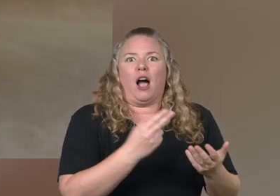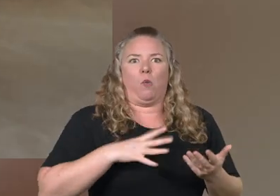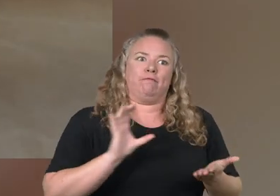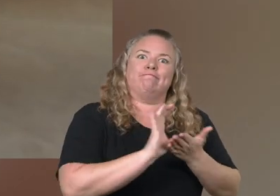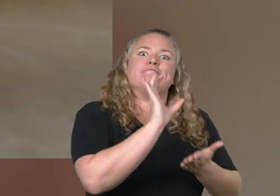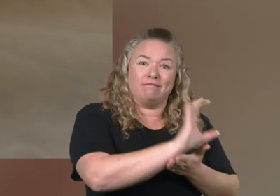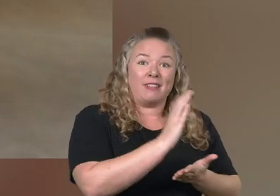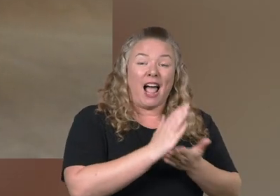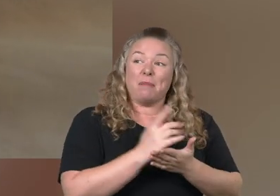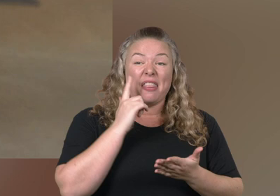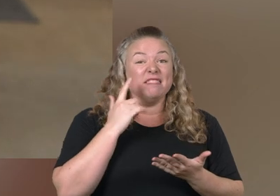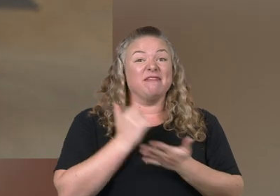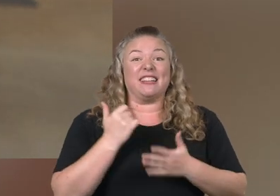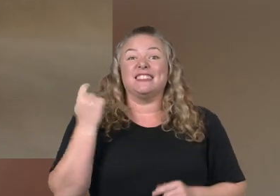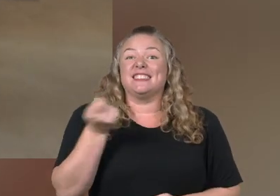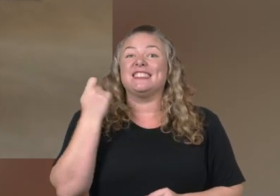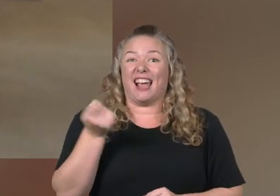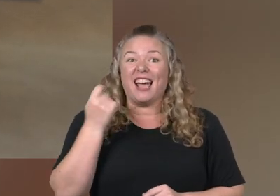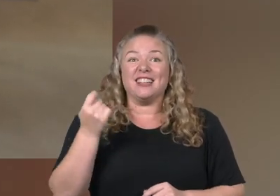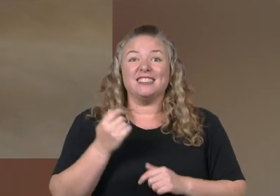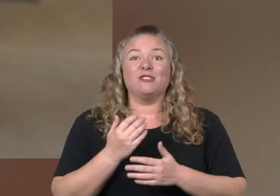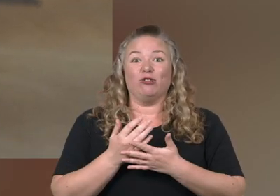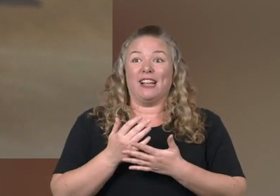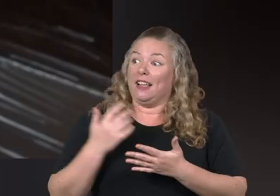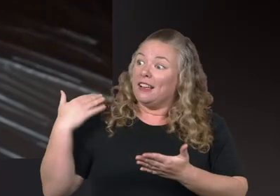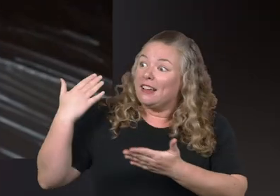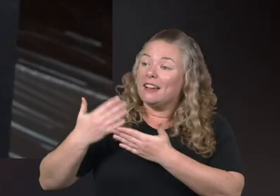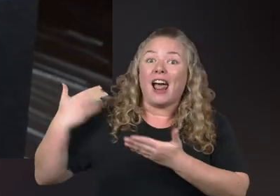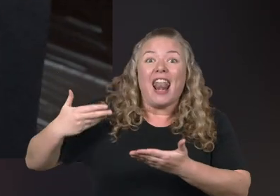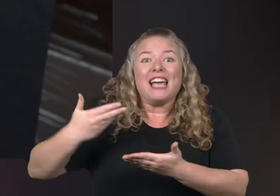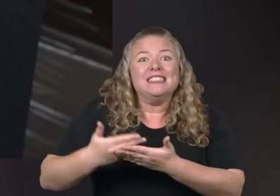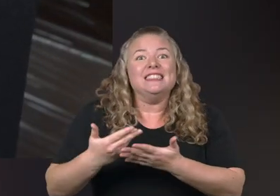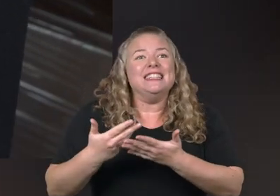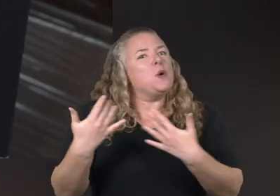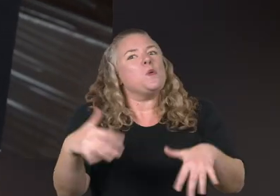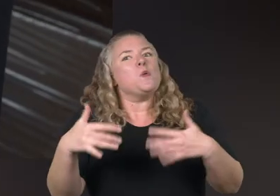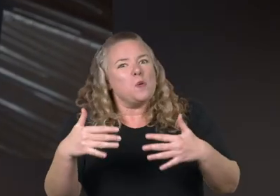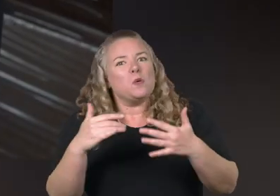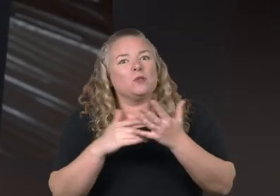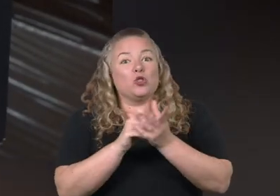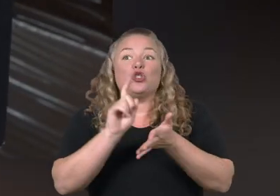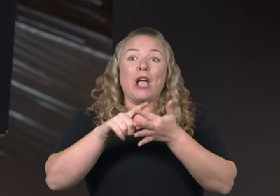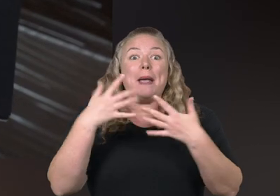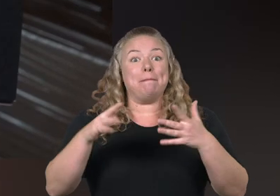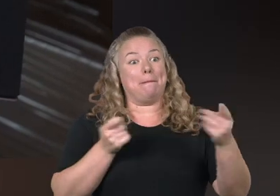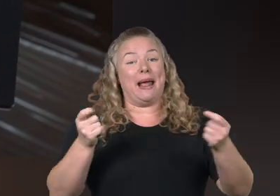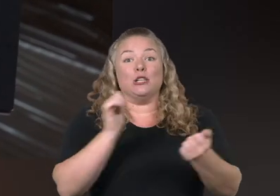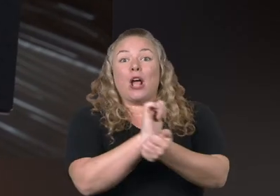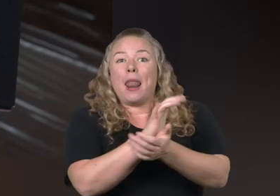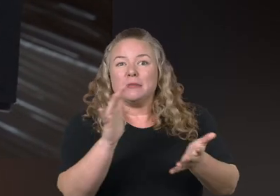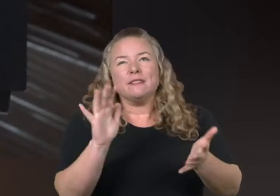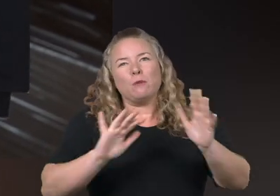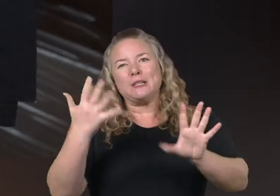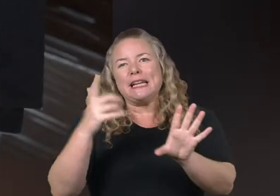that was a great piece of legacy. And Shapers managed Unlimited for the next sort of 10